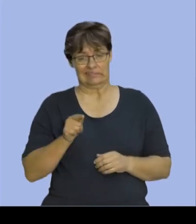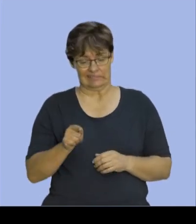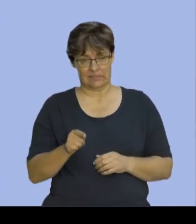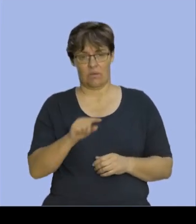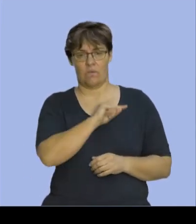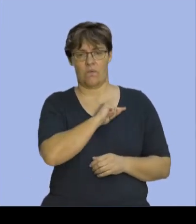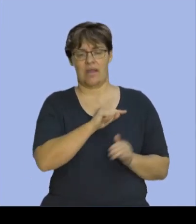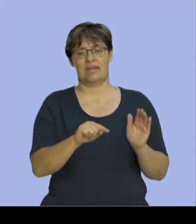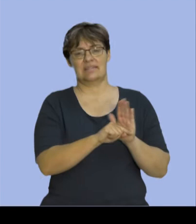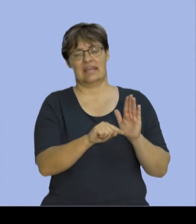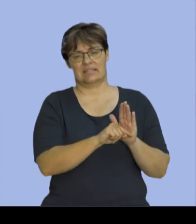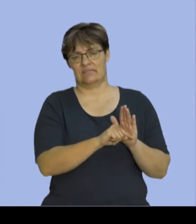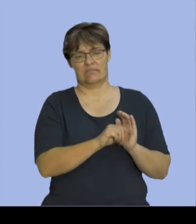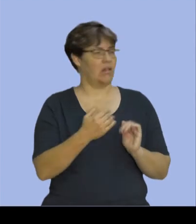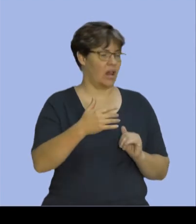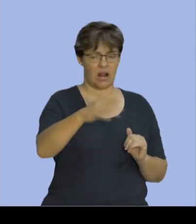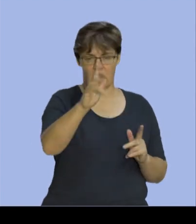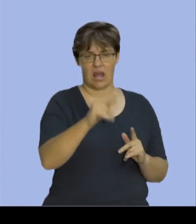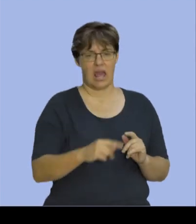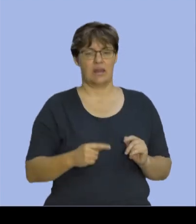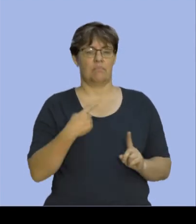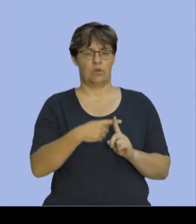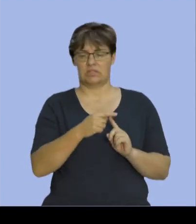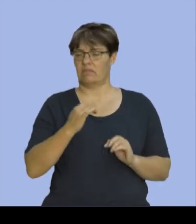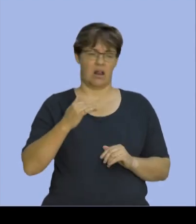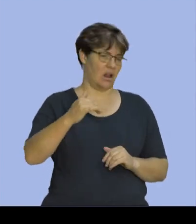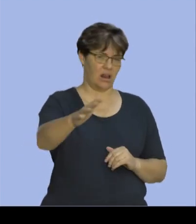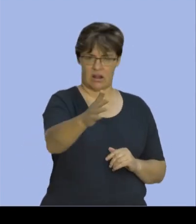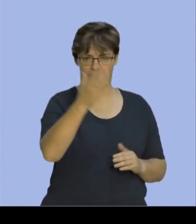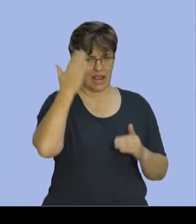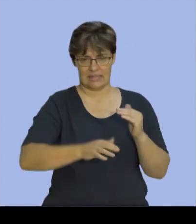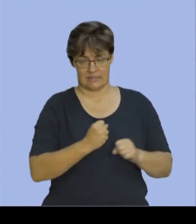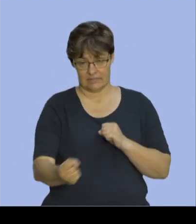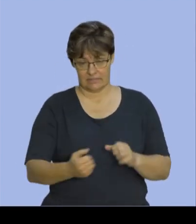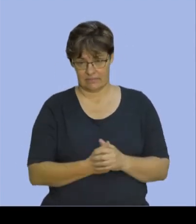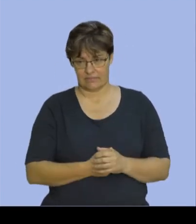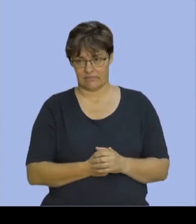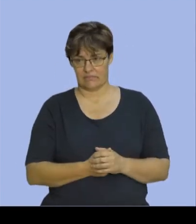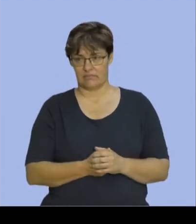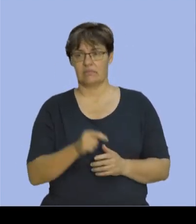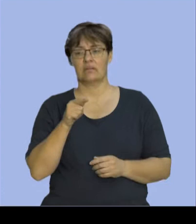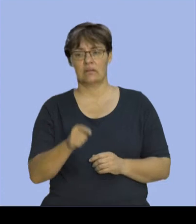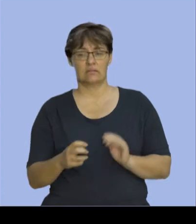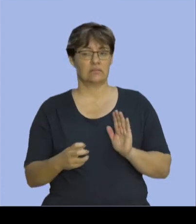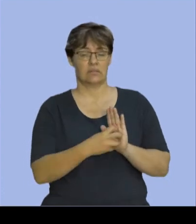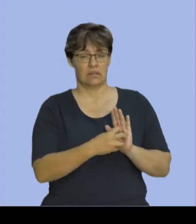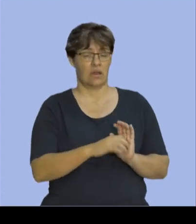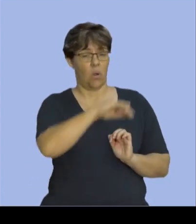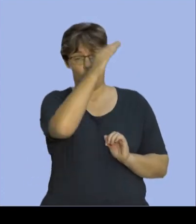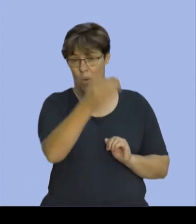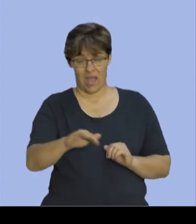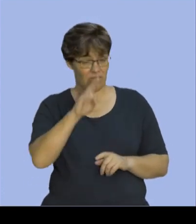y value. So that's why it's negative infinity and positive infinity. This shape